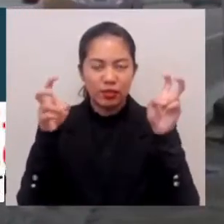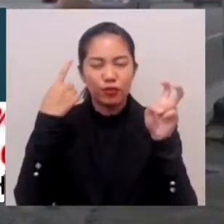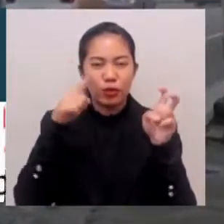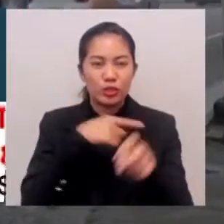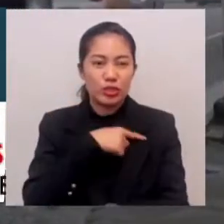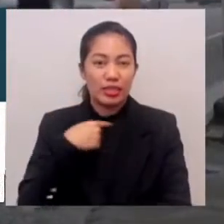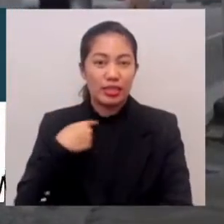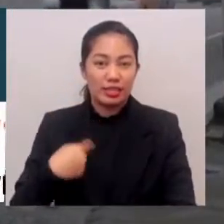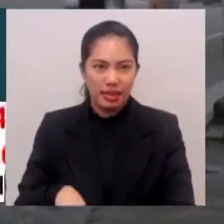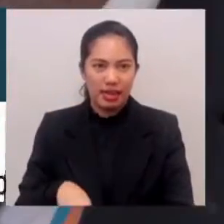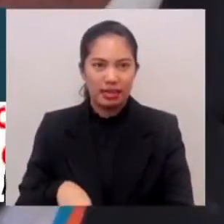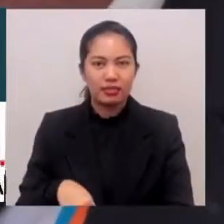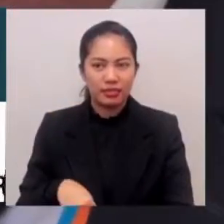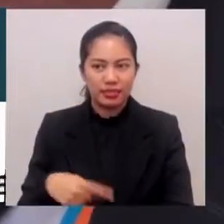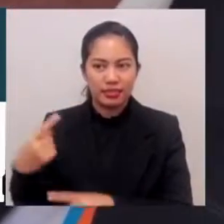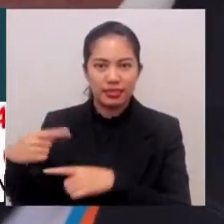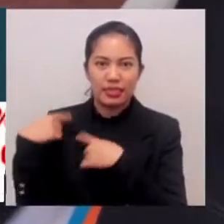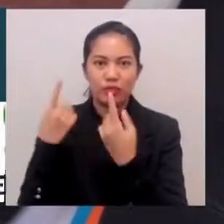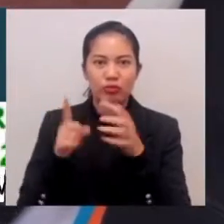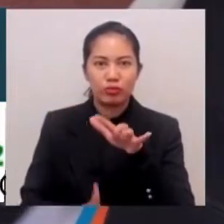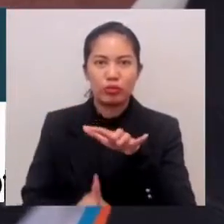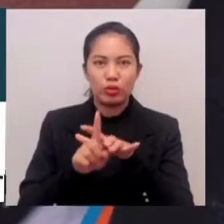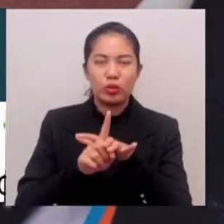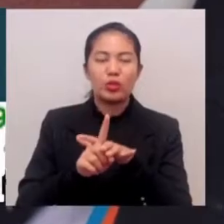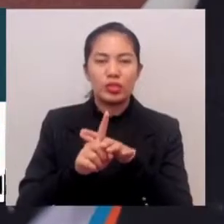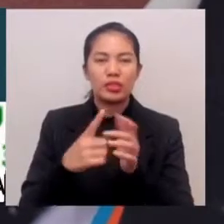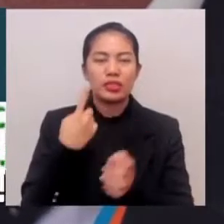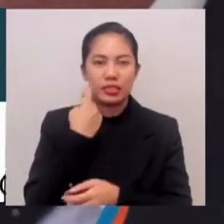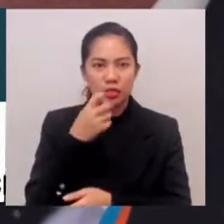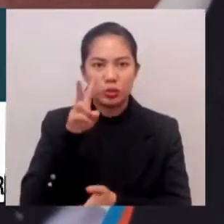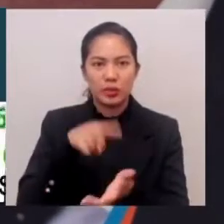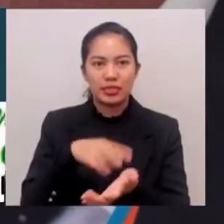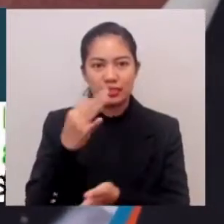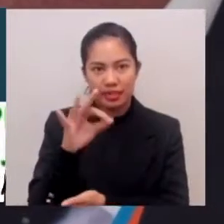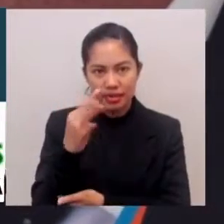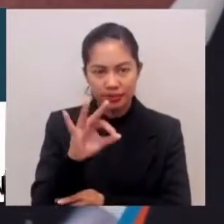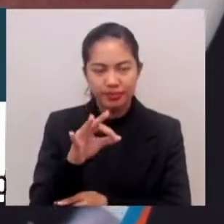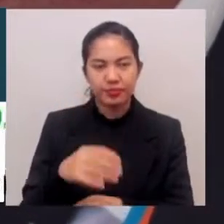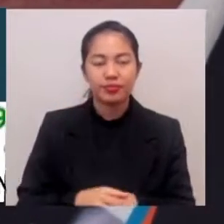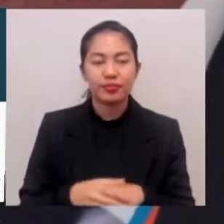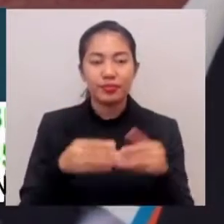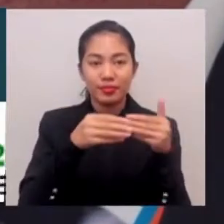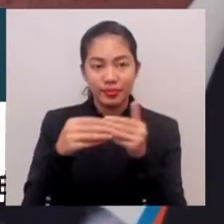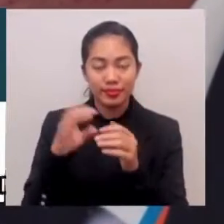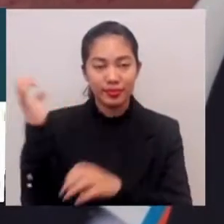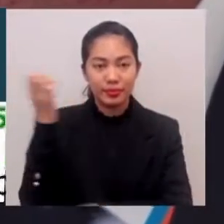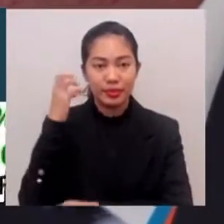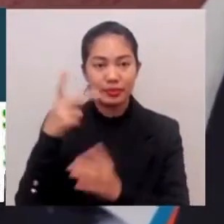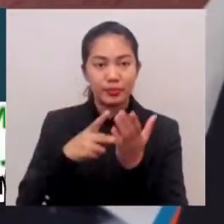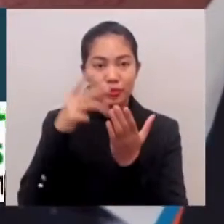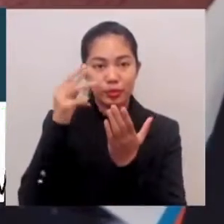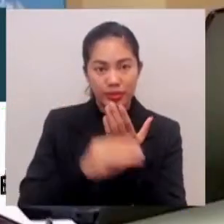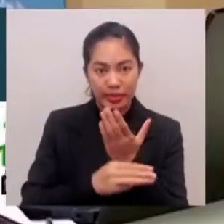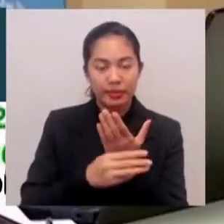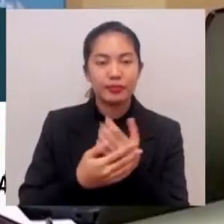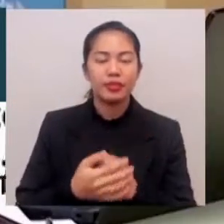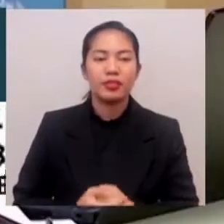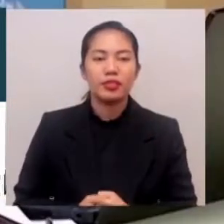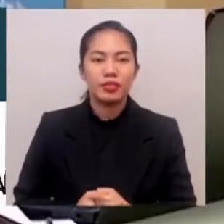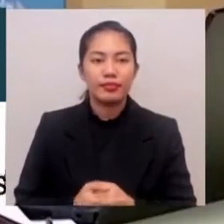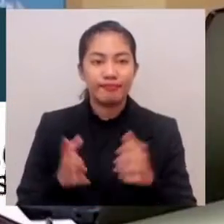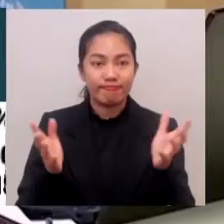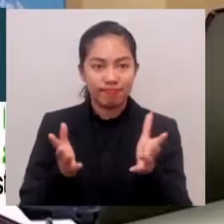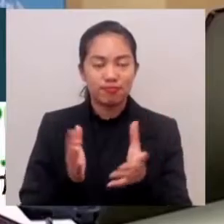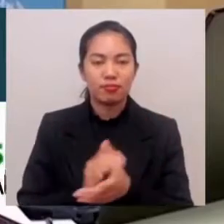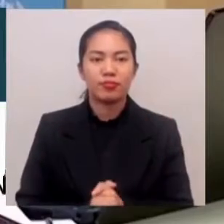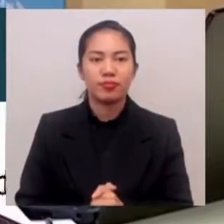in late 2019. Mike Ryan, WHO's head of emergencies program, urged calm amid a renewed bid for answers. That